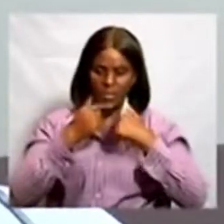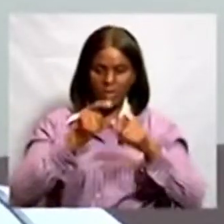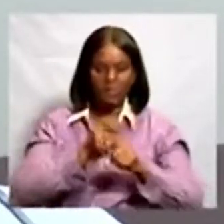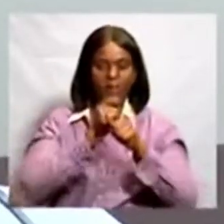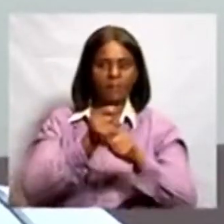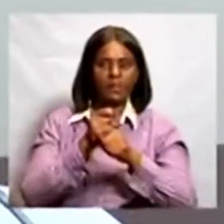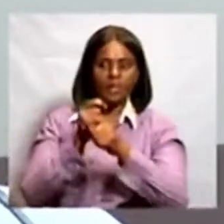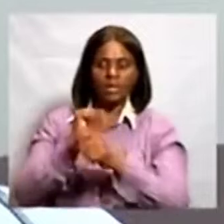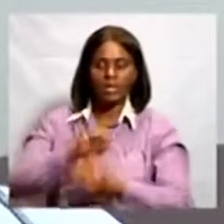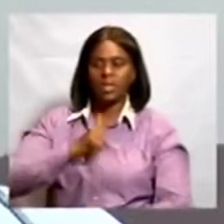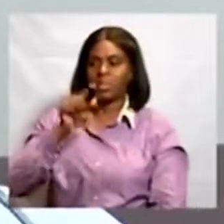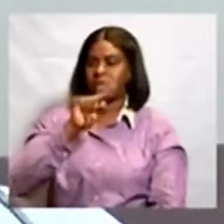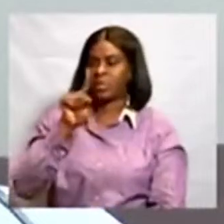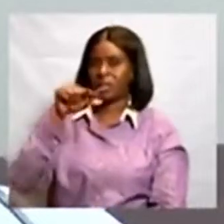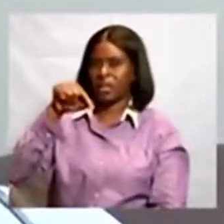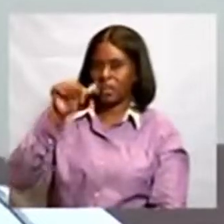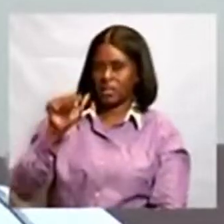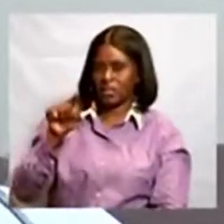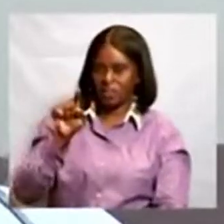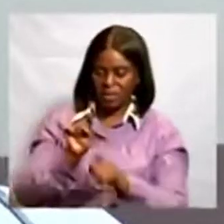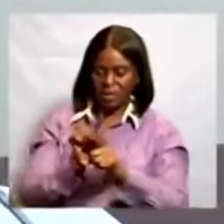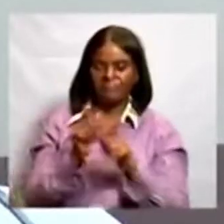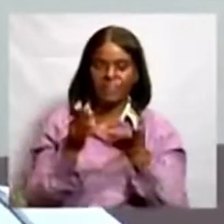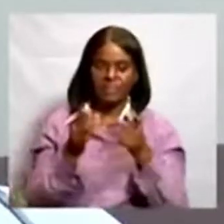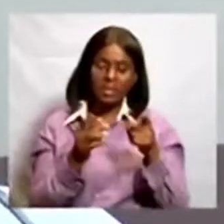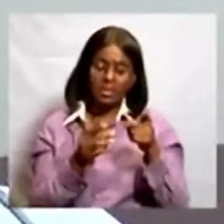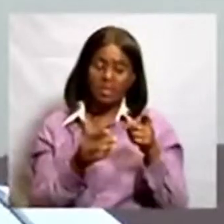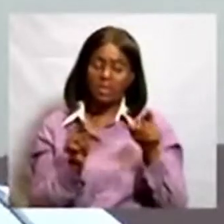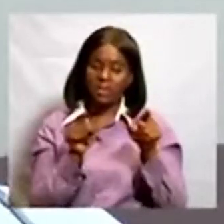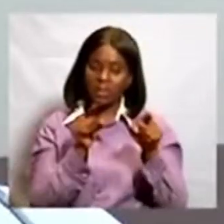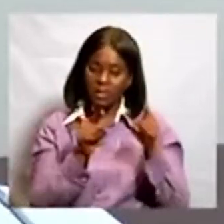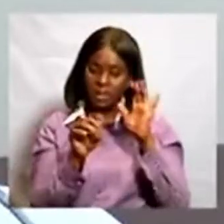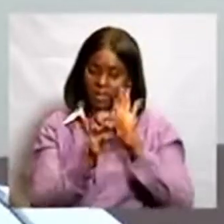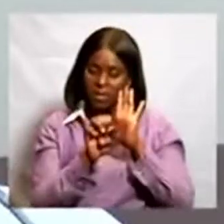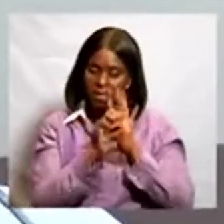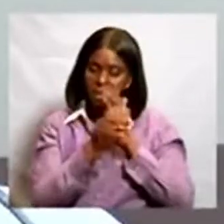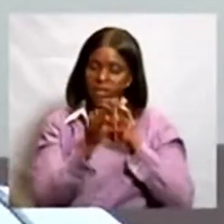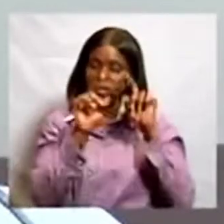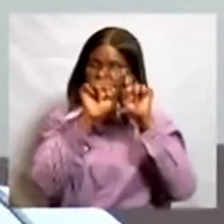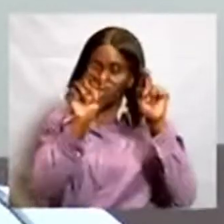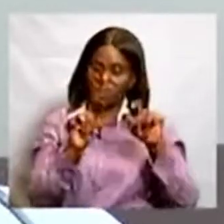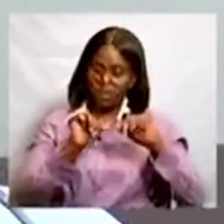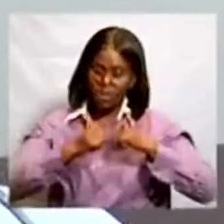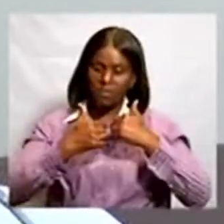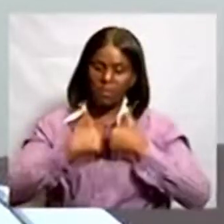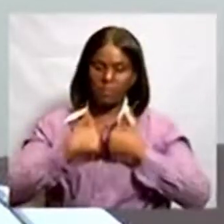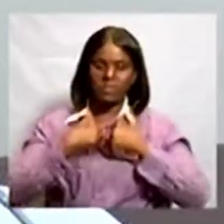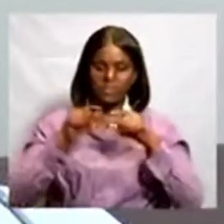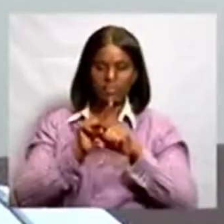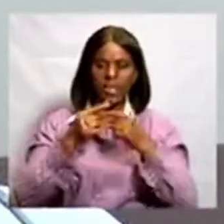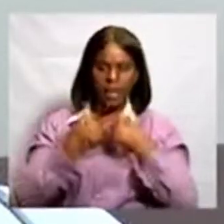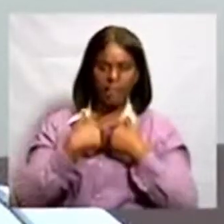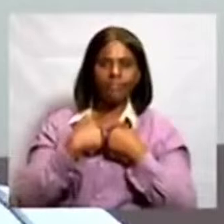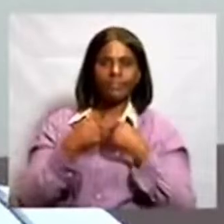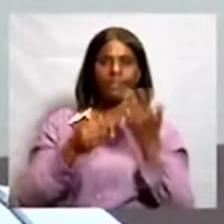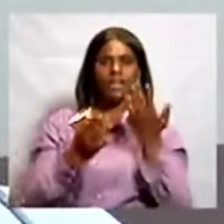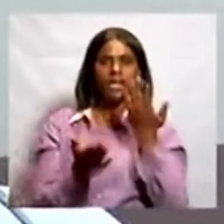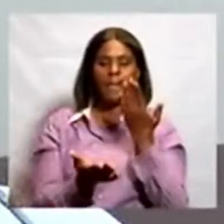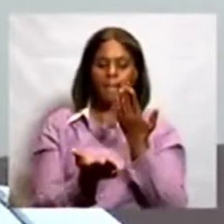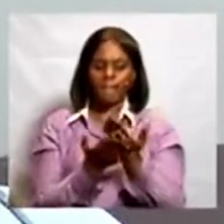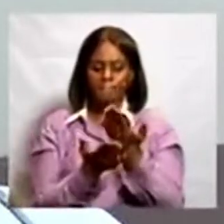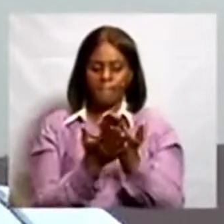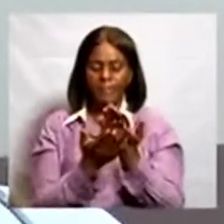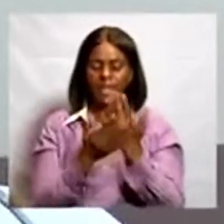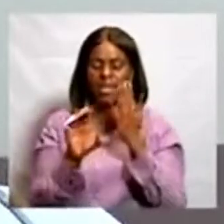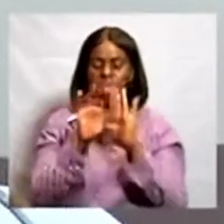certificates as ZAQUA when we do verification, and this is an example of a certificate that we issue. It has a barcode there. So